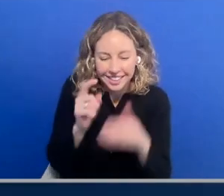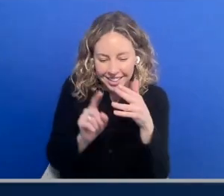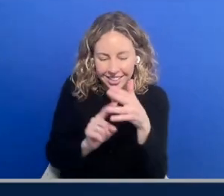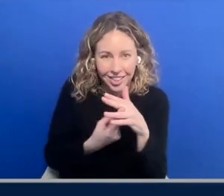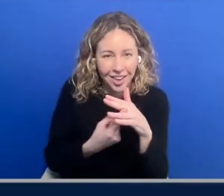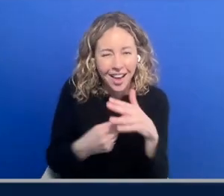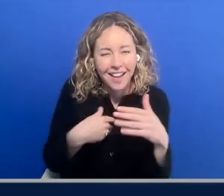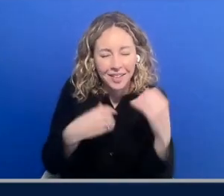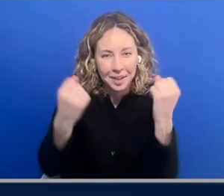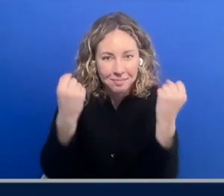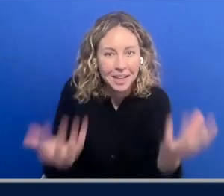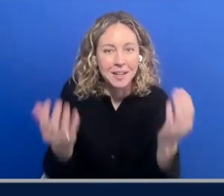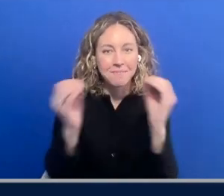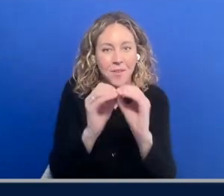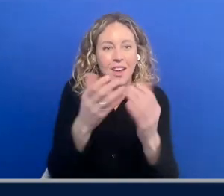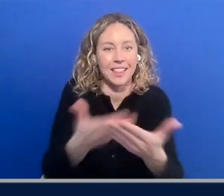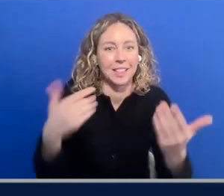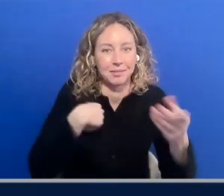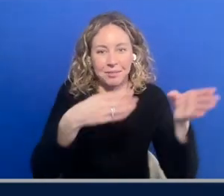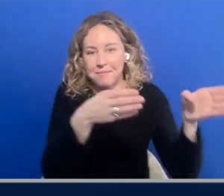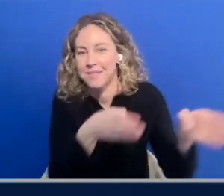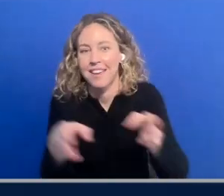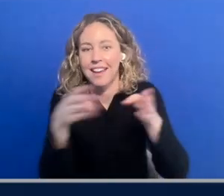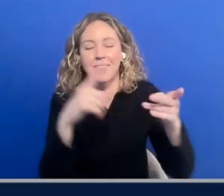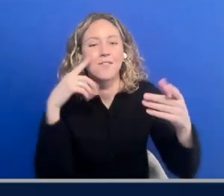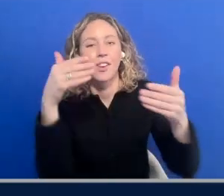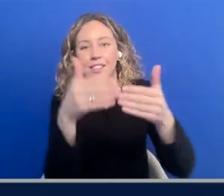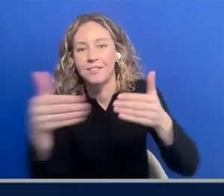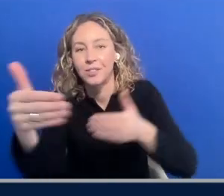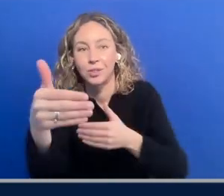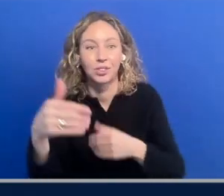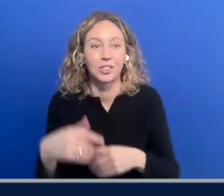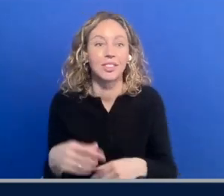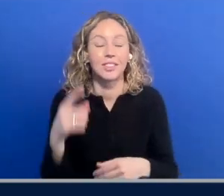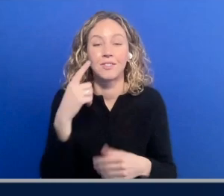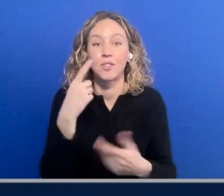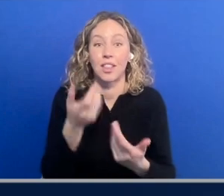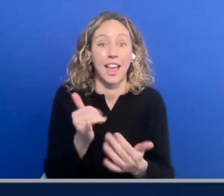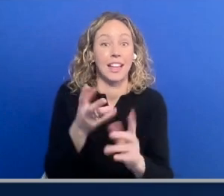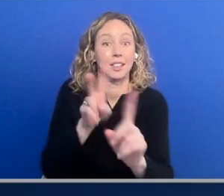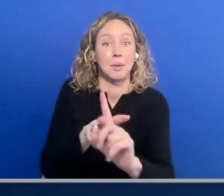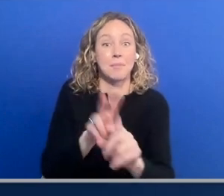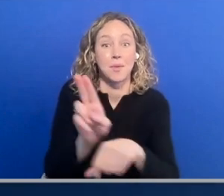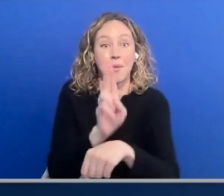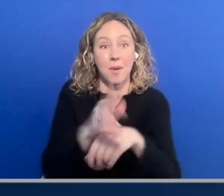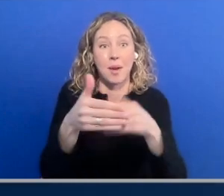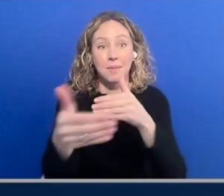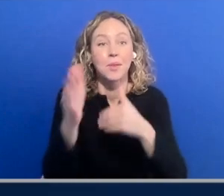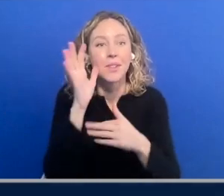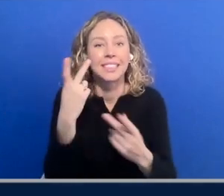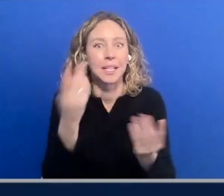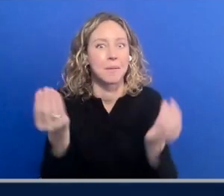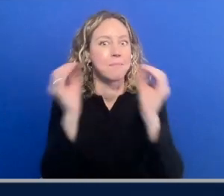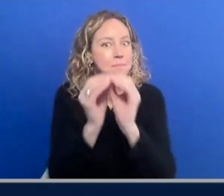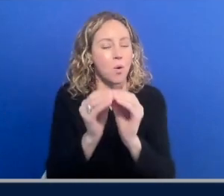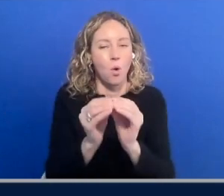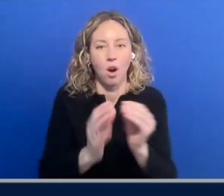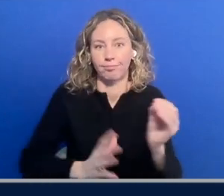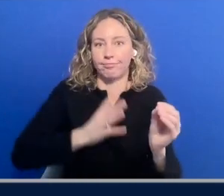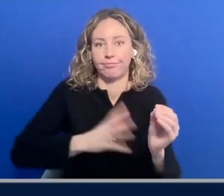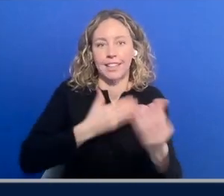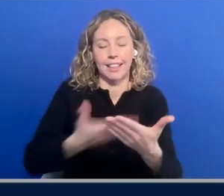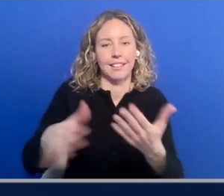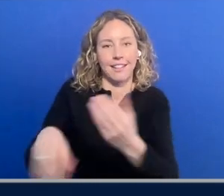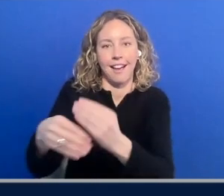and lots of capabilities that we are planning to do. So things pertinent to deployment, you're going to see a lot more bells and whistles around deployment. You're going to see a lot